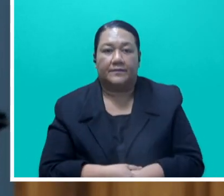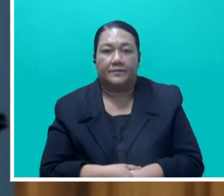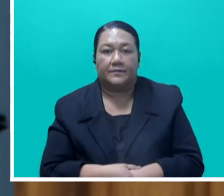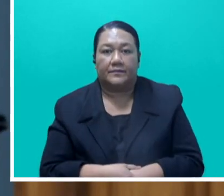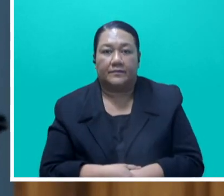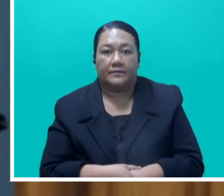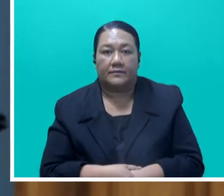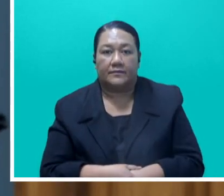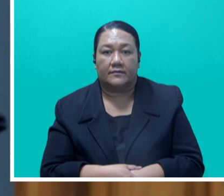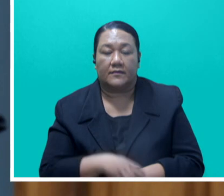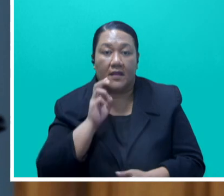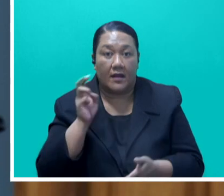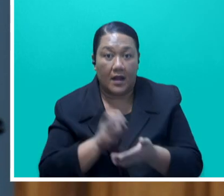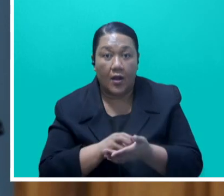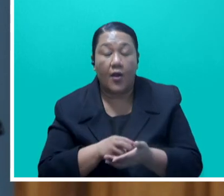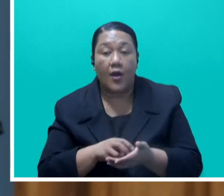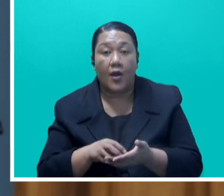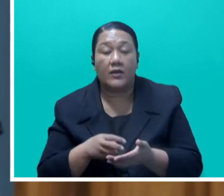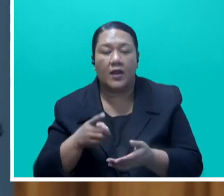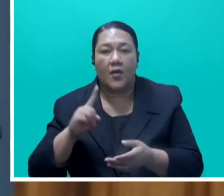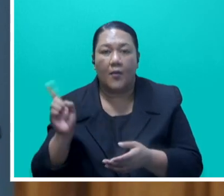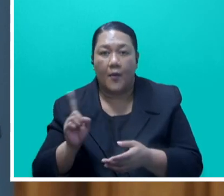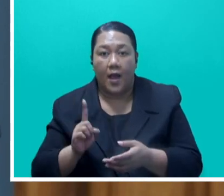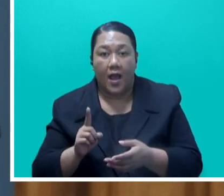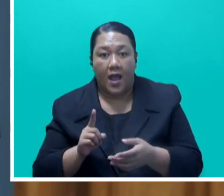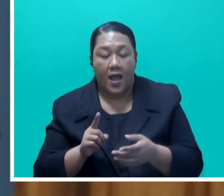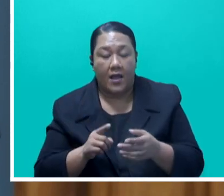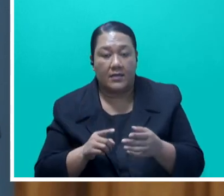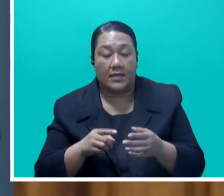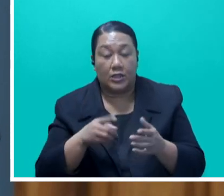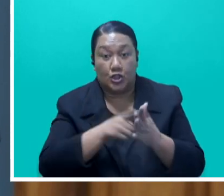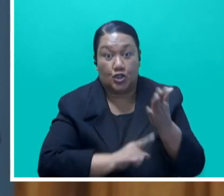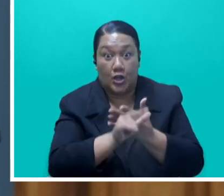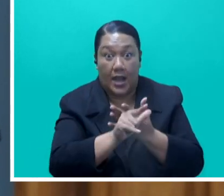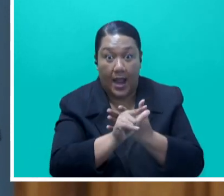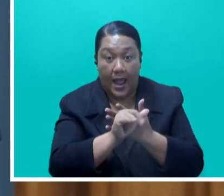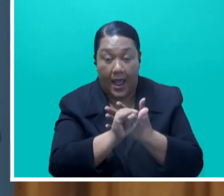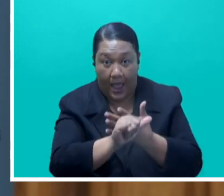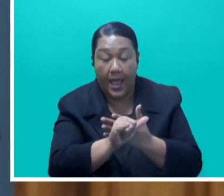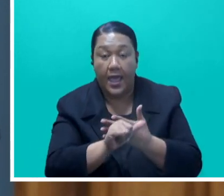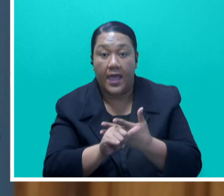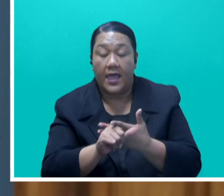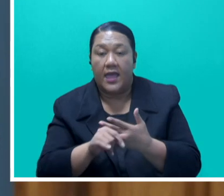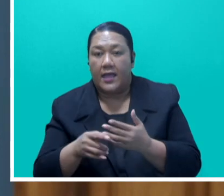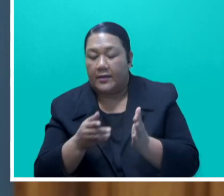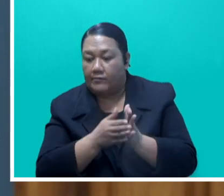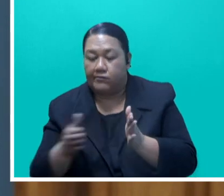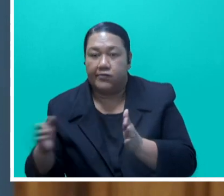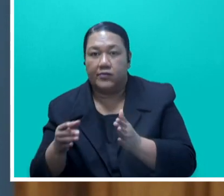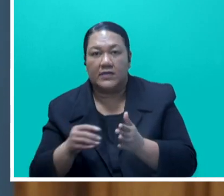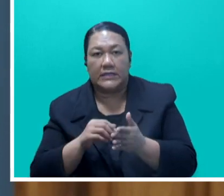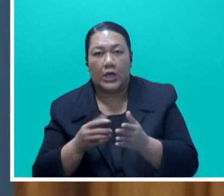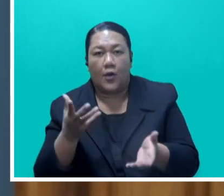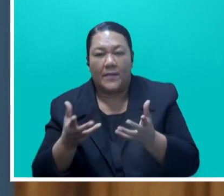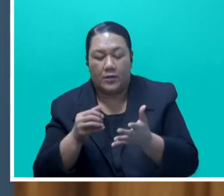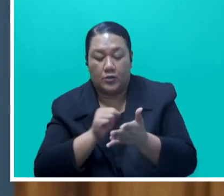We have had record-breaking numbers for the month of July, September and November compared to 2019. We have never seen so